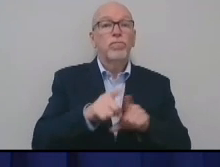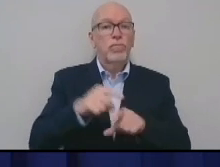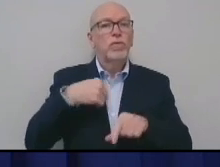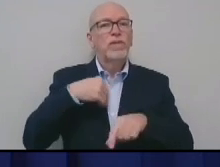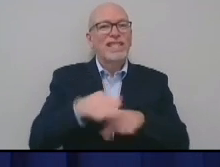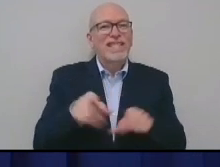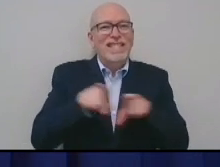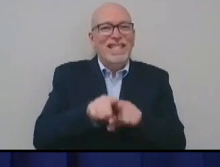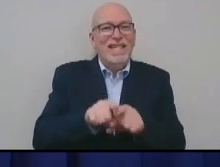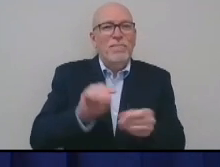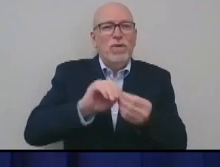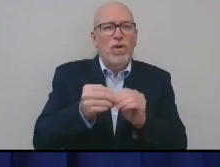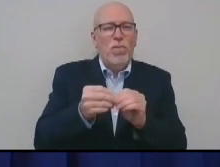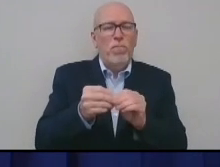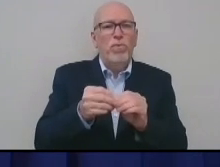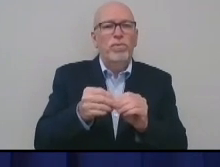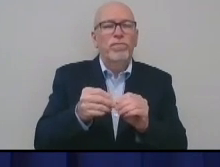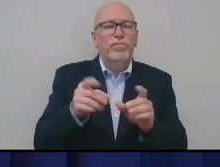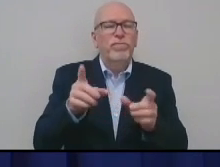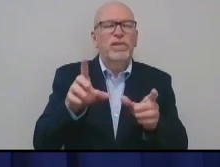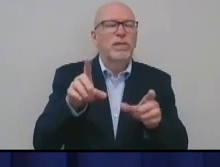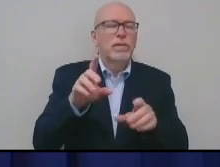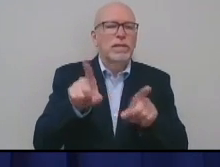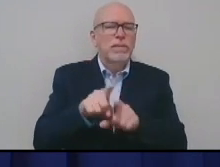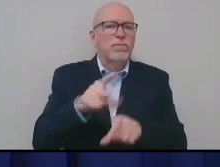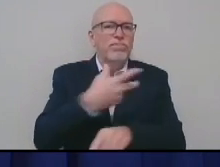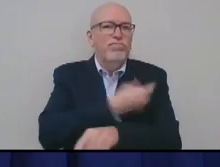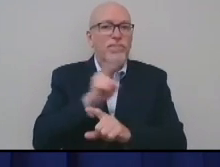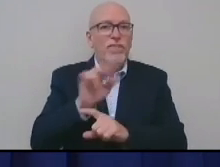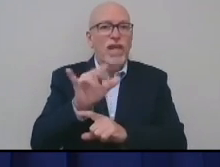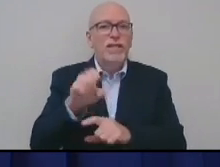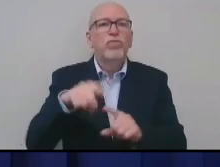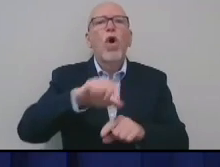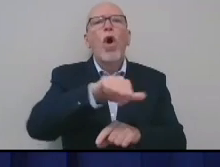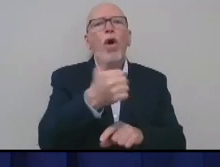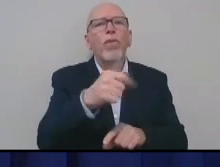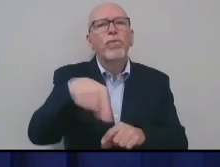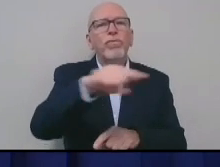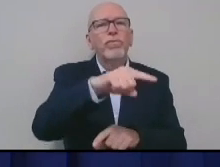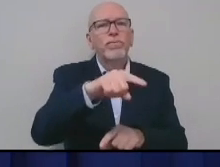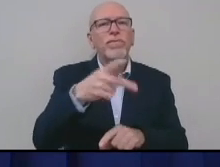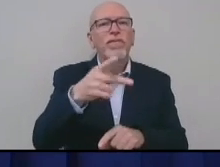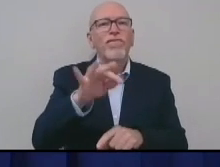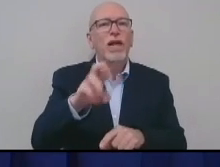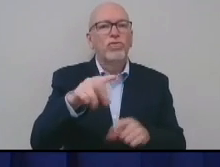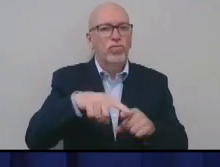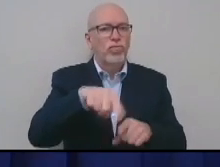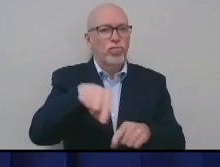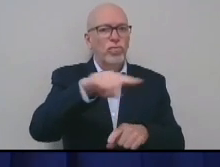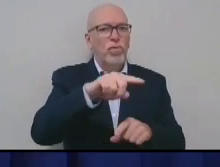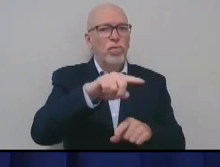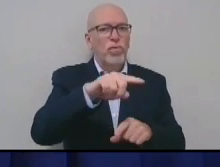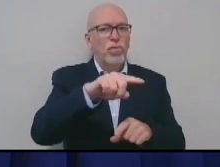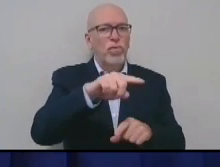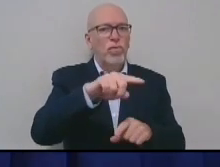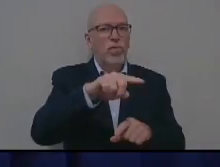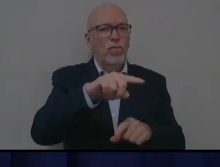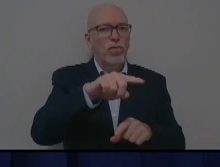number, we're also sending vaccine Pfizer to the other local health departments that will arrive on Monday. And we'll be ensuring that